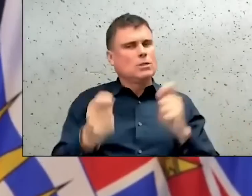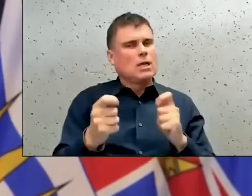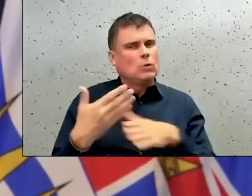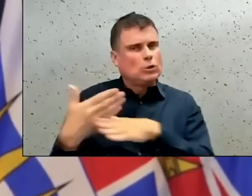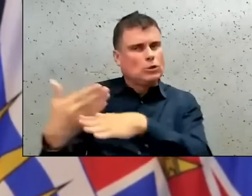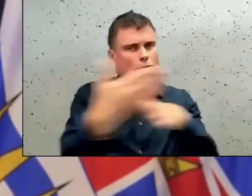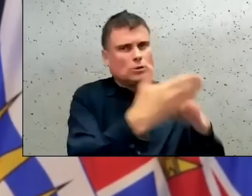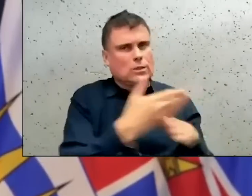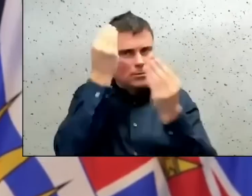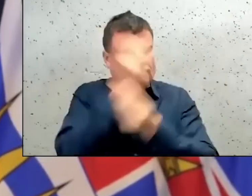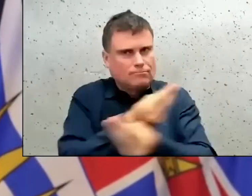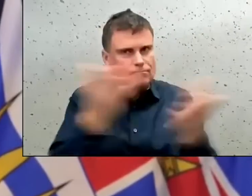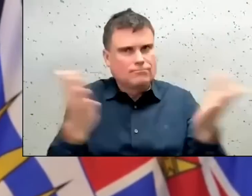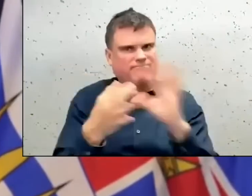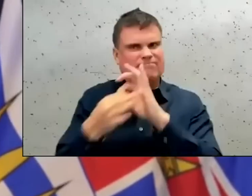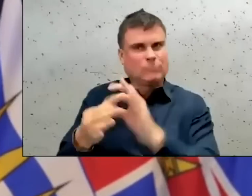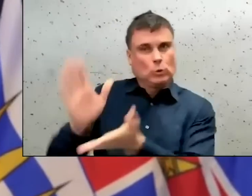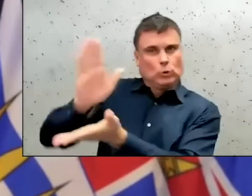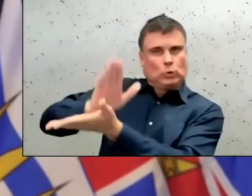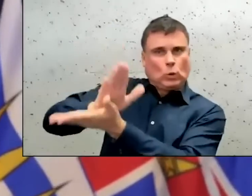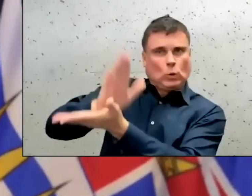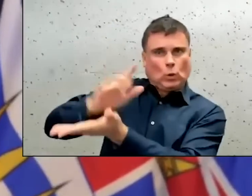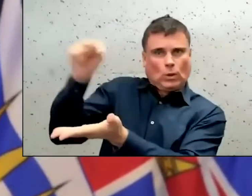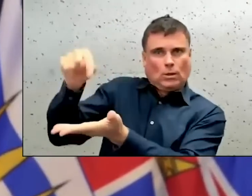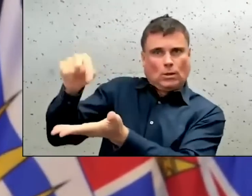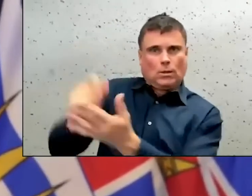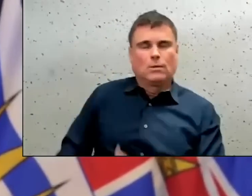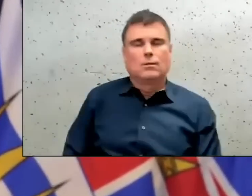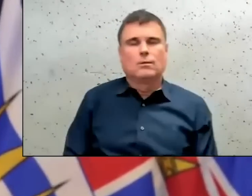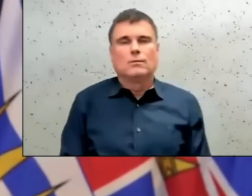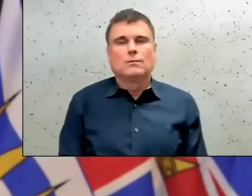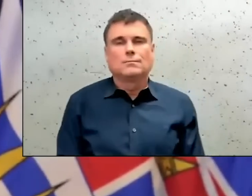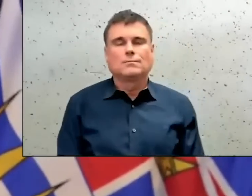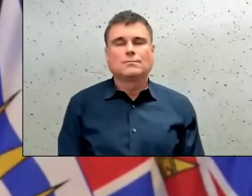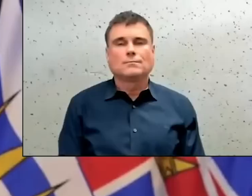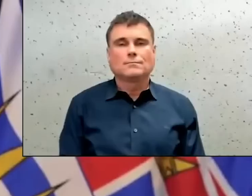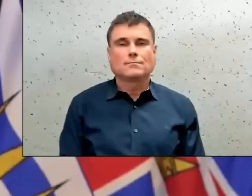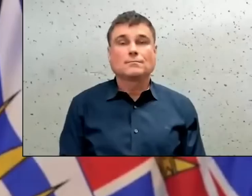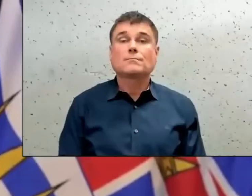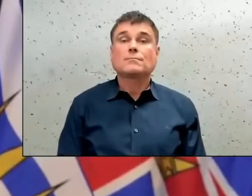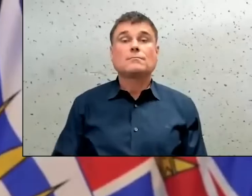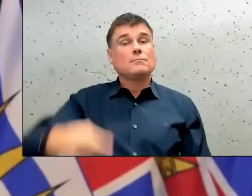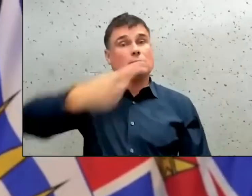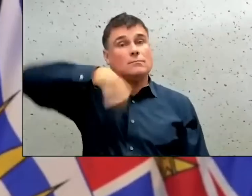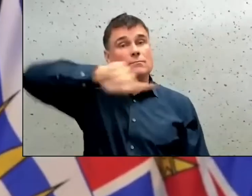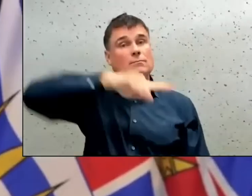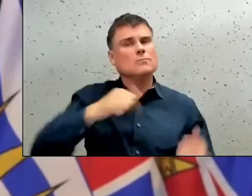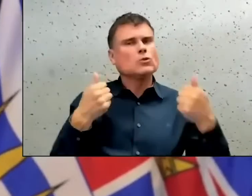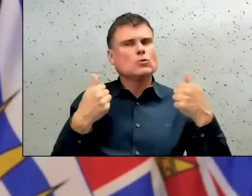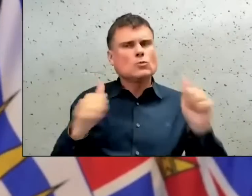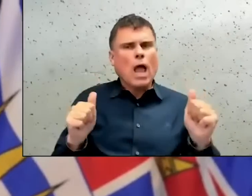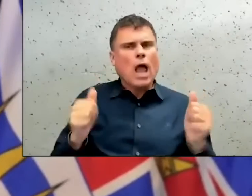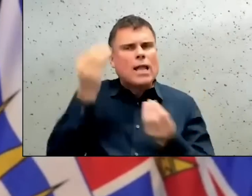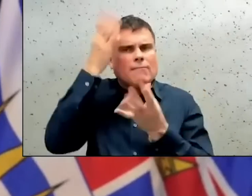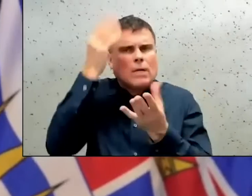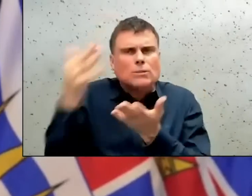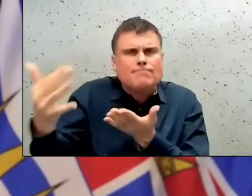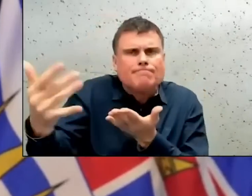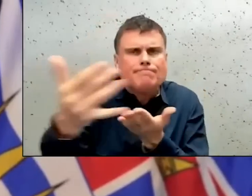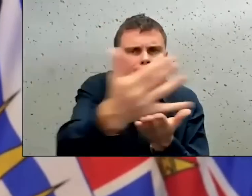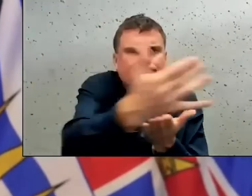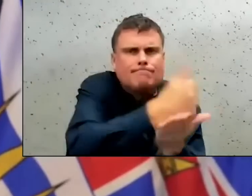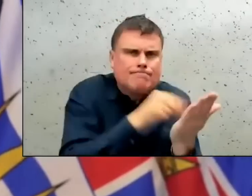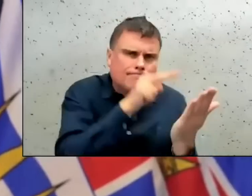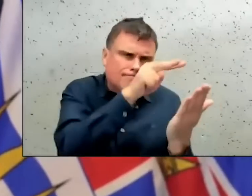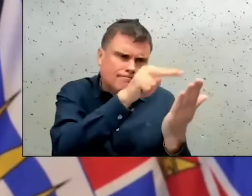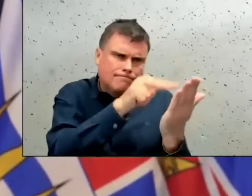report. As we talked about a number of weeks ago, we've been trying to collate information in a more systematic way than we were able to